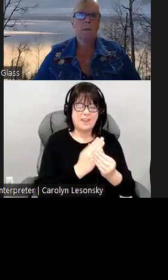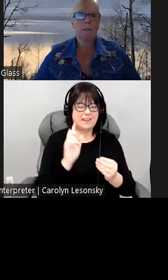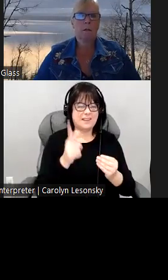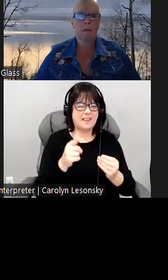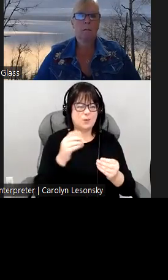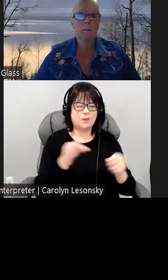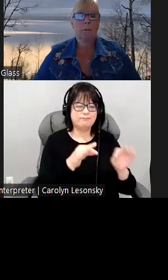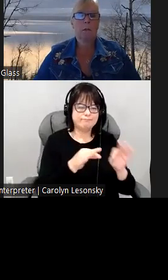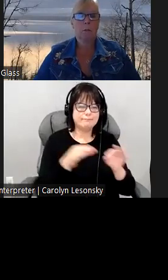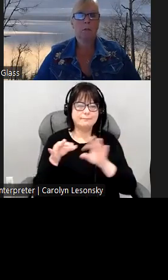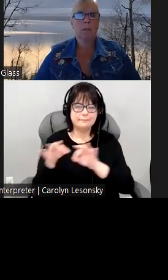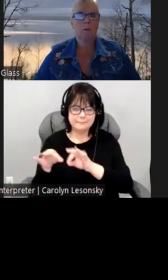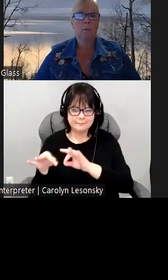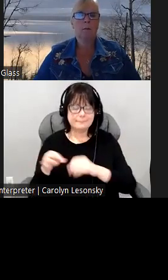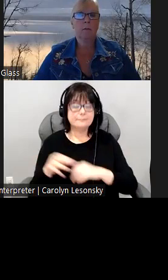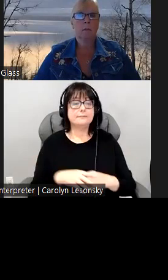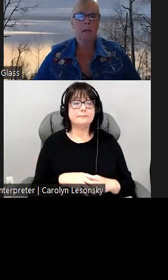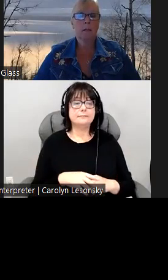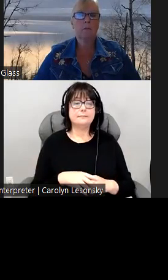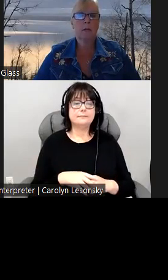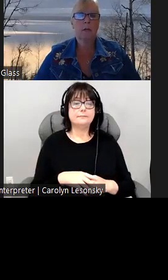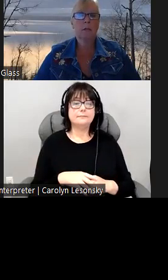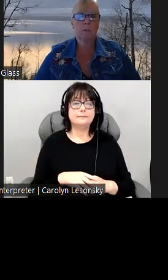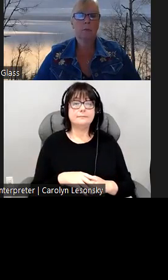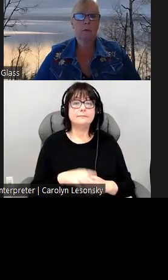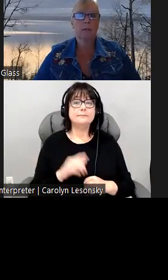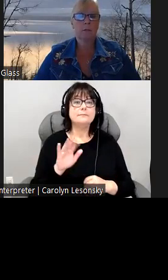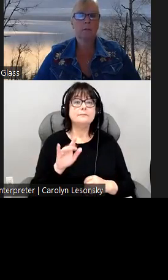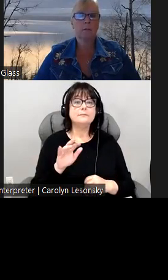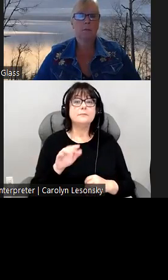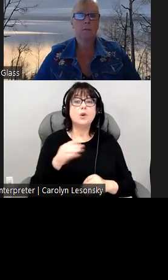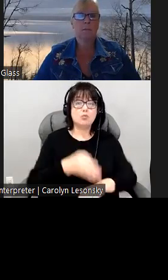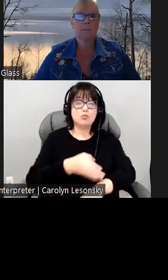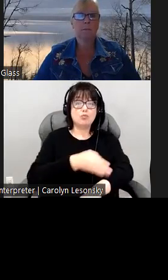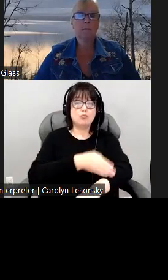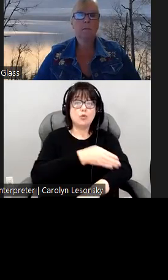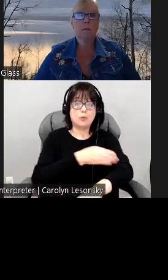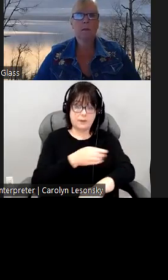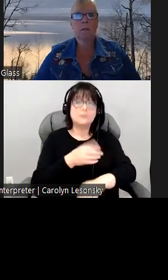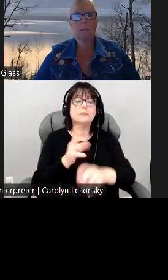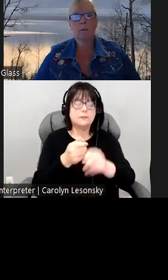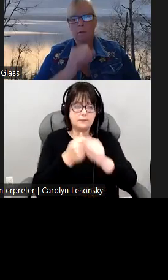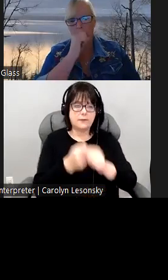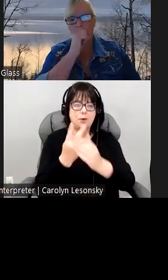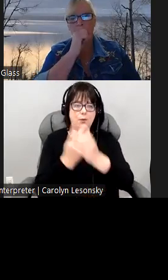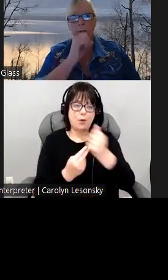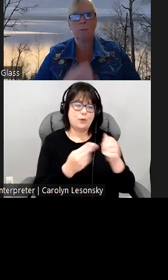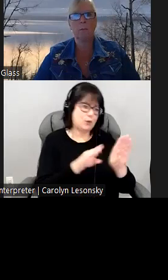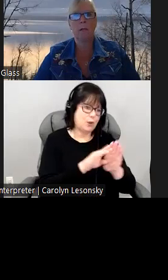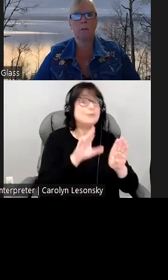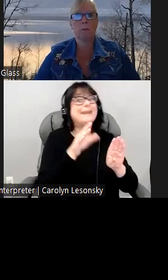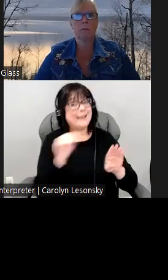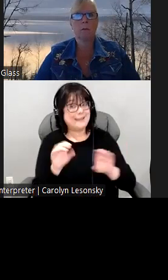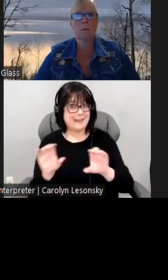that's based on both closed and open or active files is progress. The number of, excuse